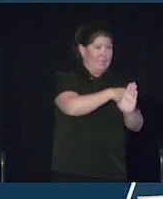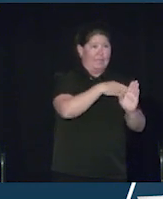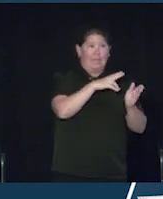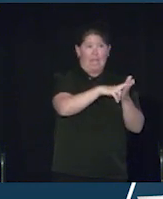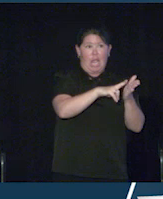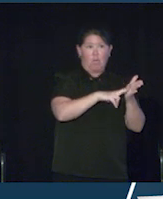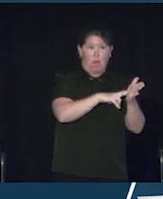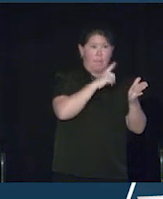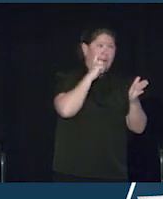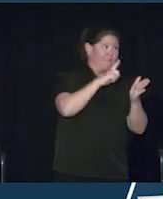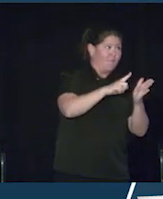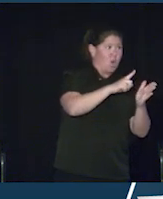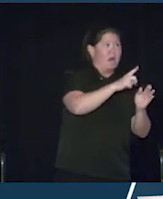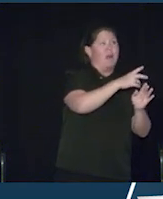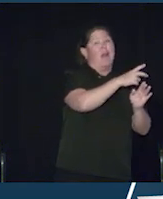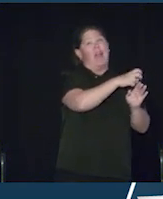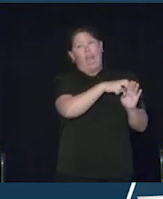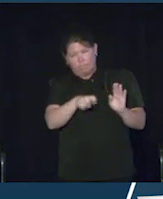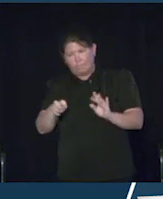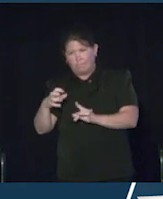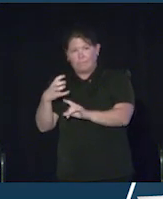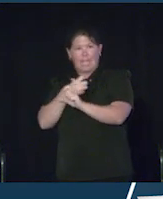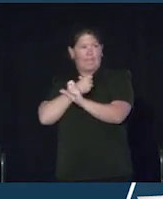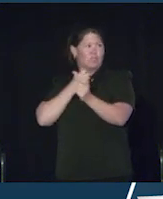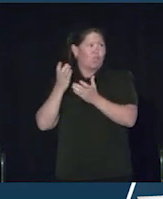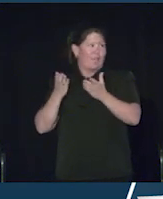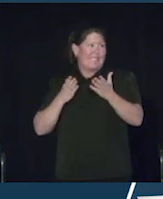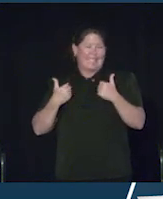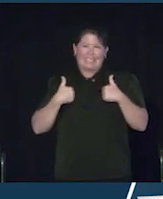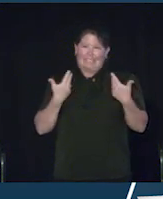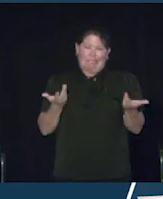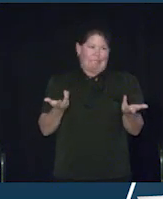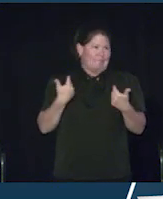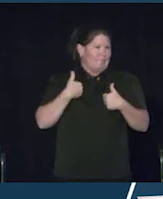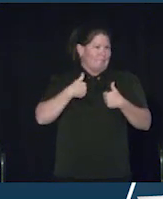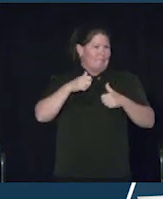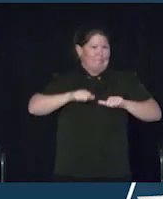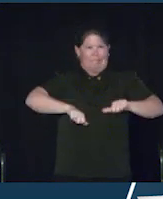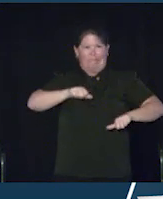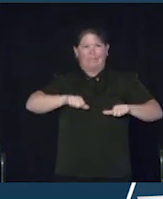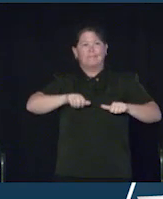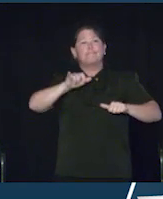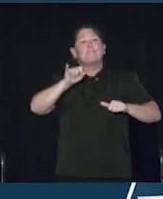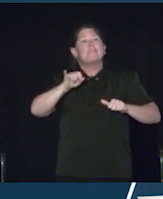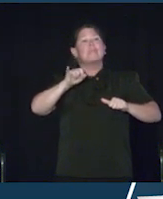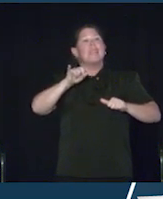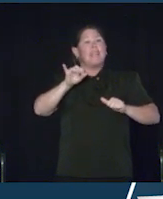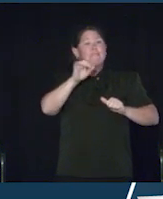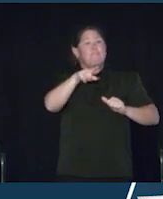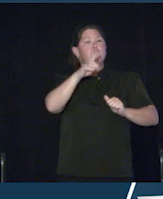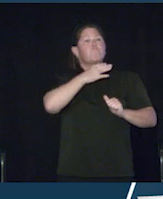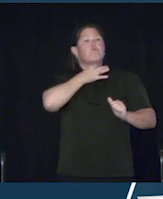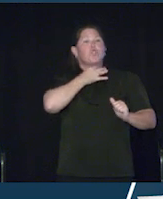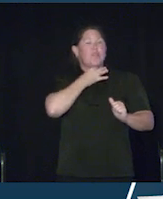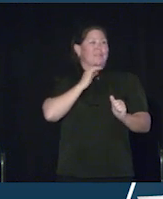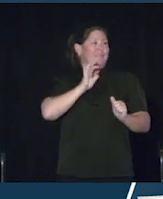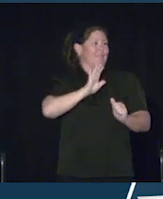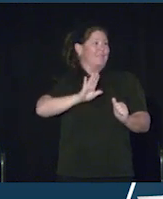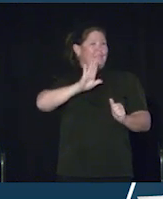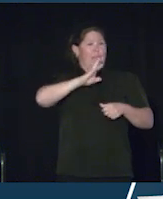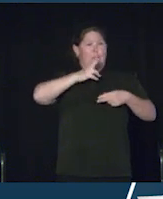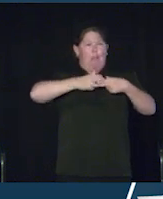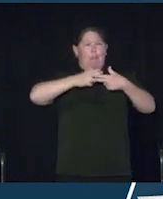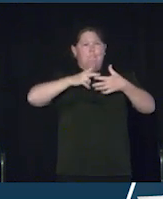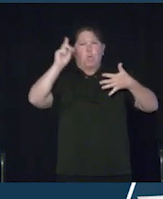receiving services. But if anybody has any question about where they are in pre-enrollment at the time, right